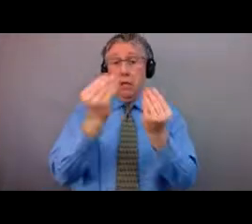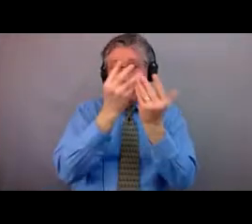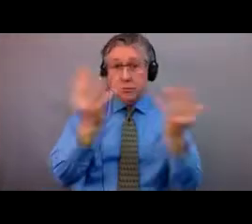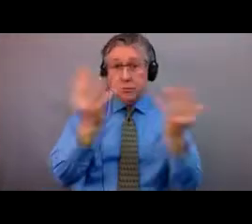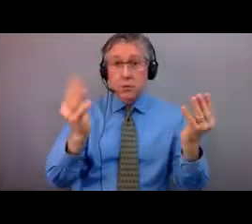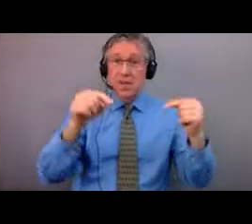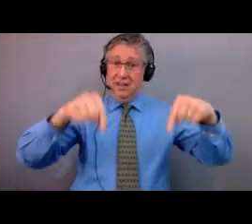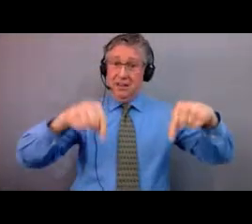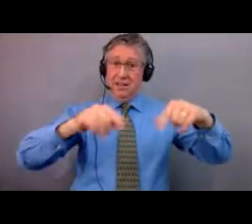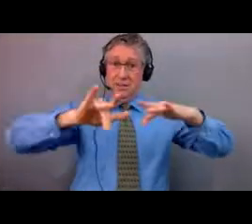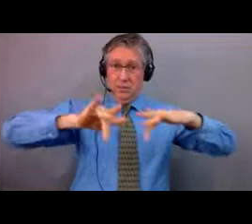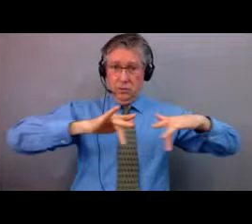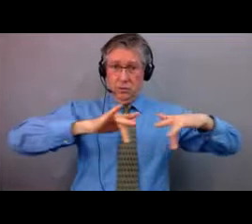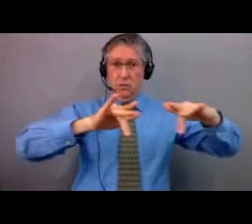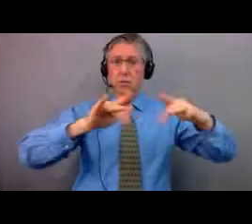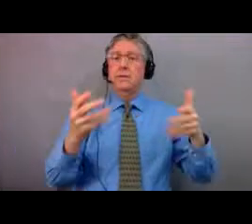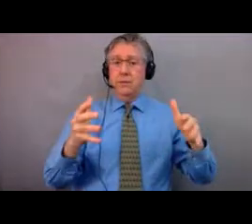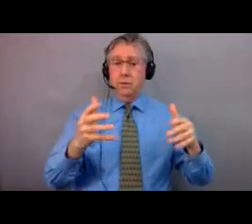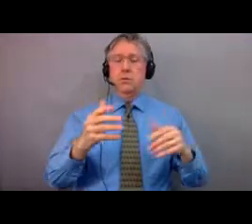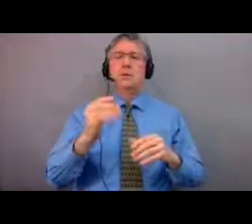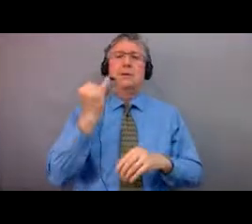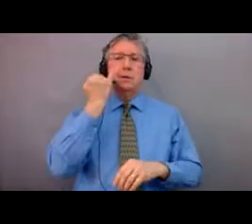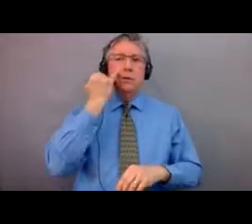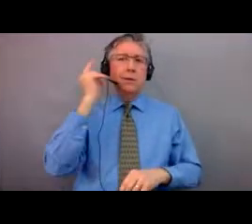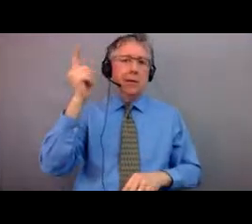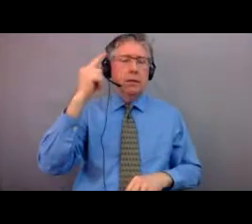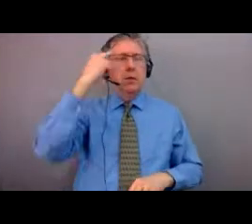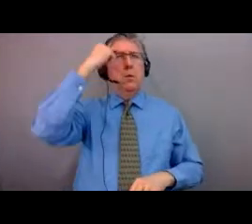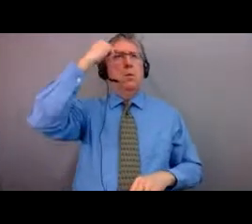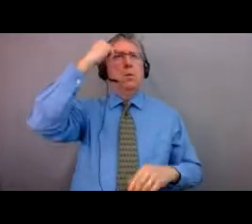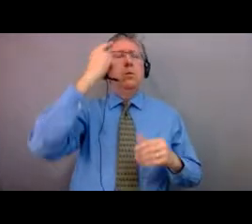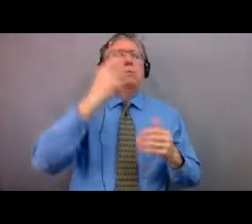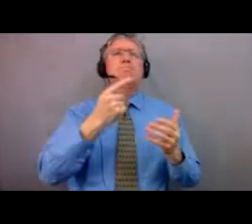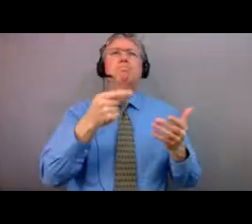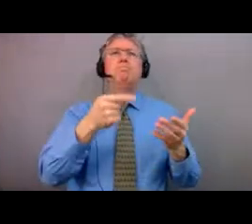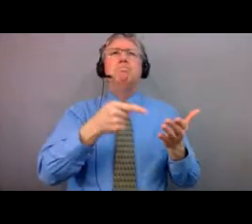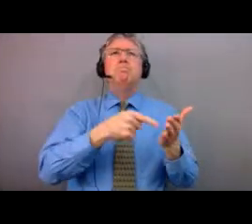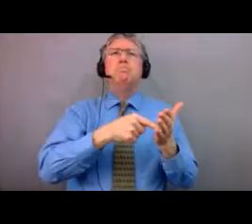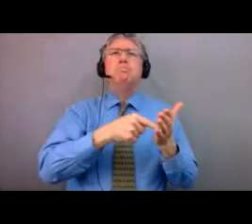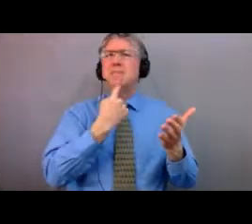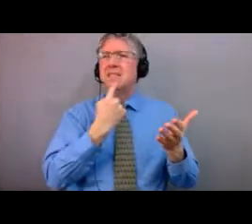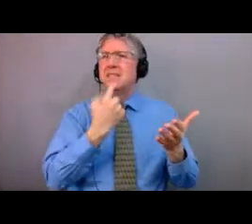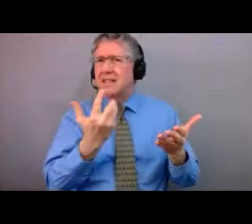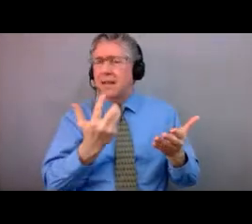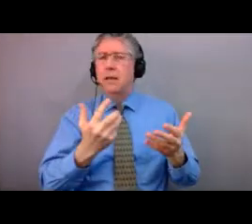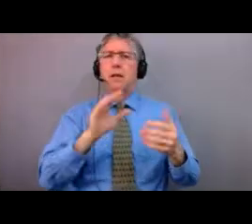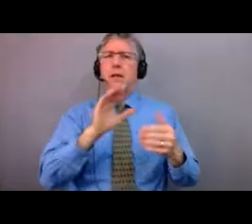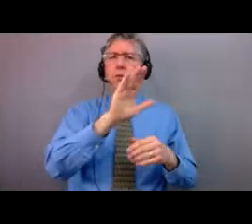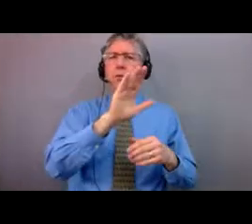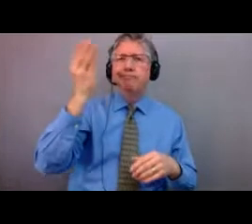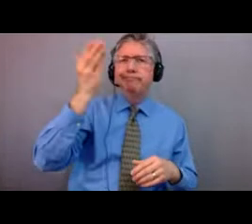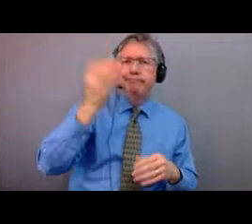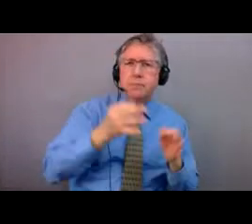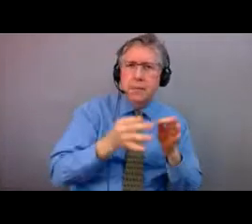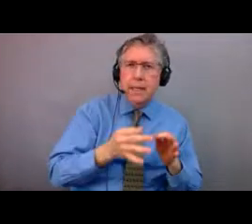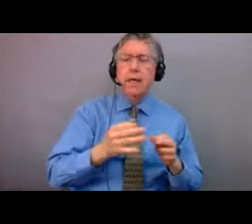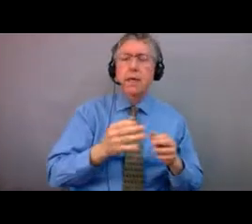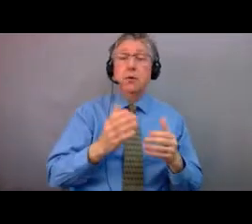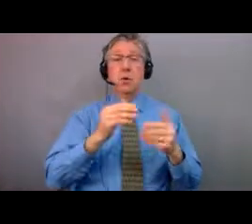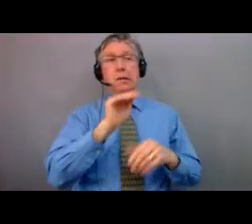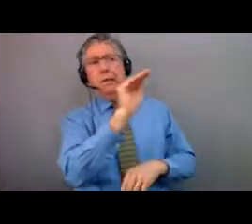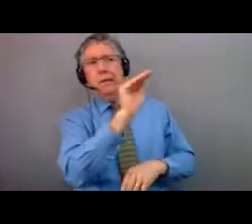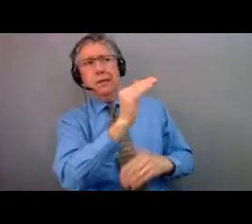wanted to refer back to something that was said in one of the papers or just wanted to share with a colleague, the library will